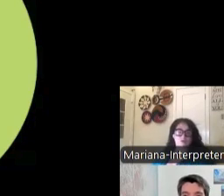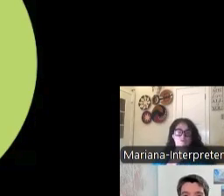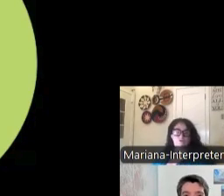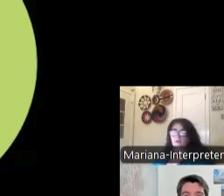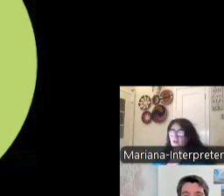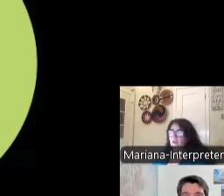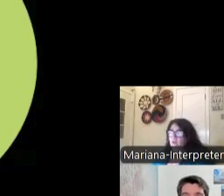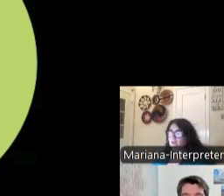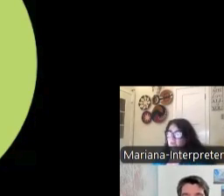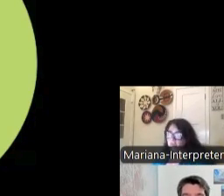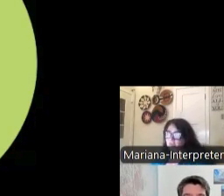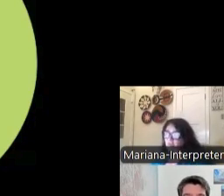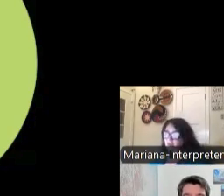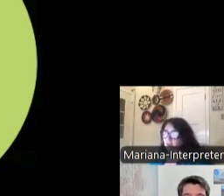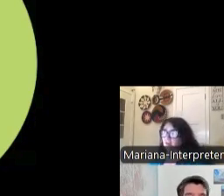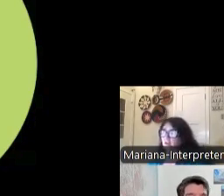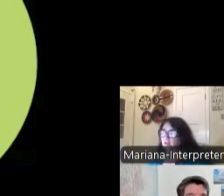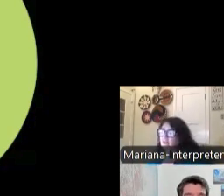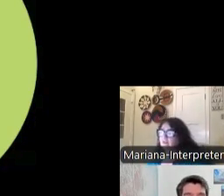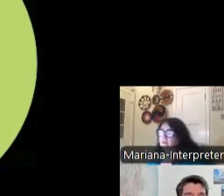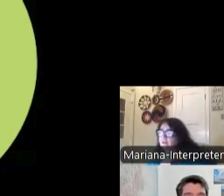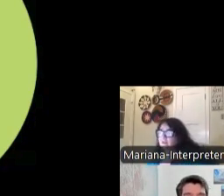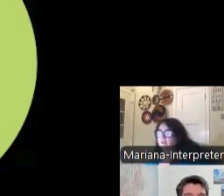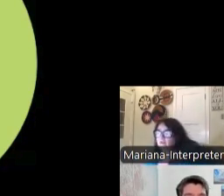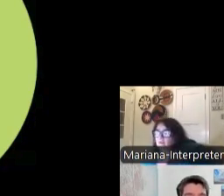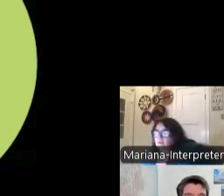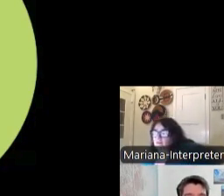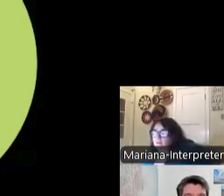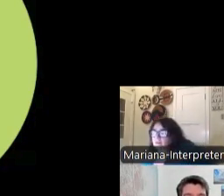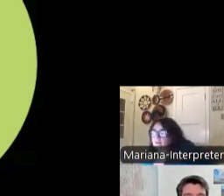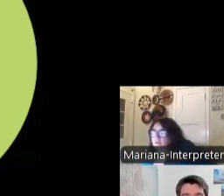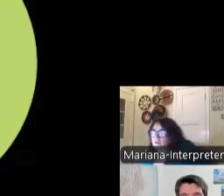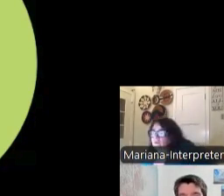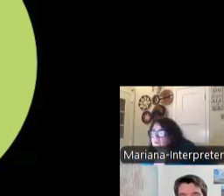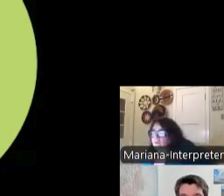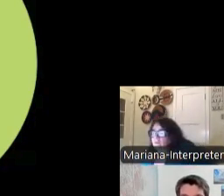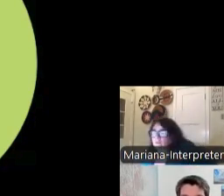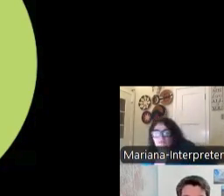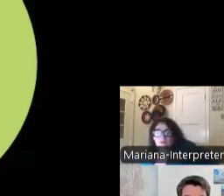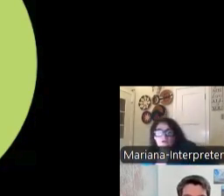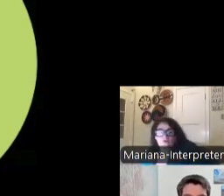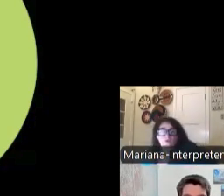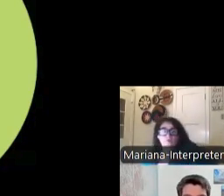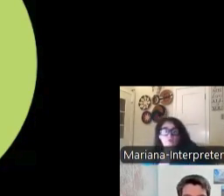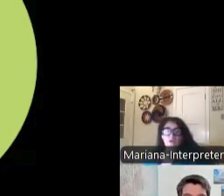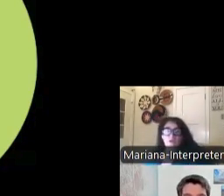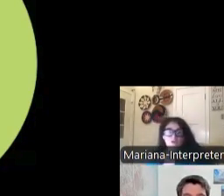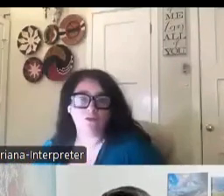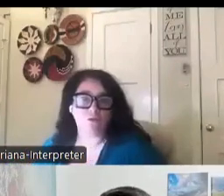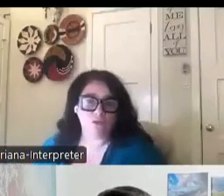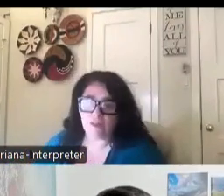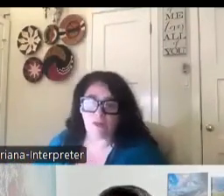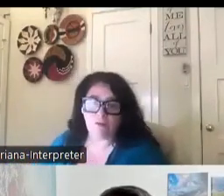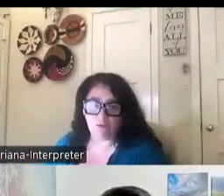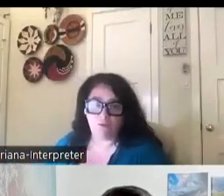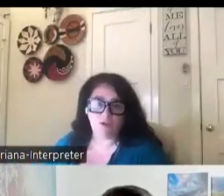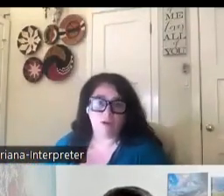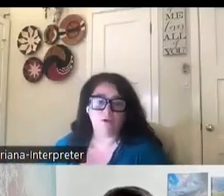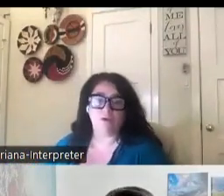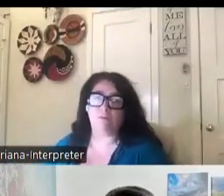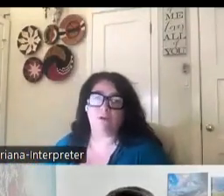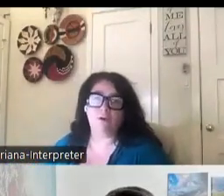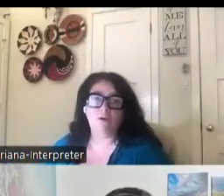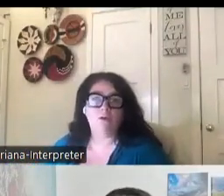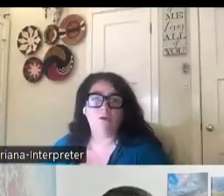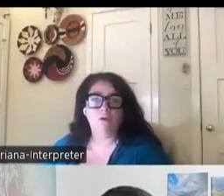but also in overall aridity. These are not mutually exclusive things. Of course, they can't happen at the same time, but they can happen in the